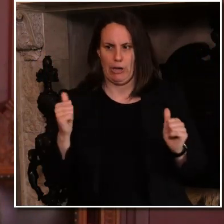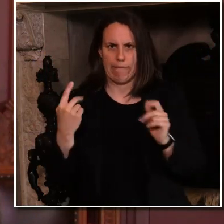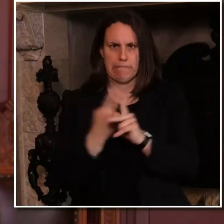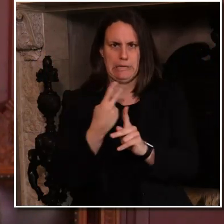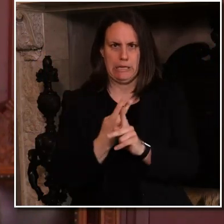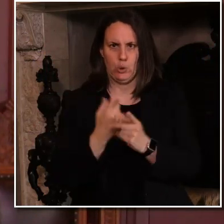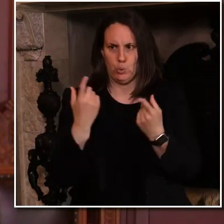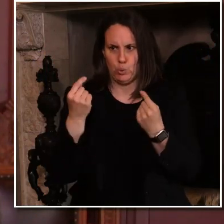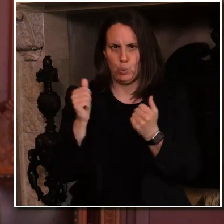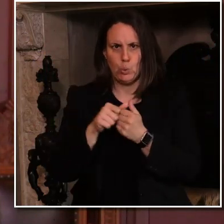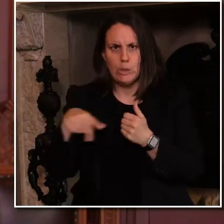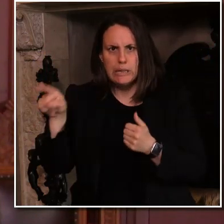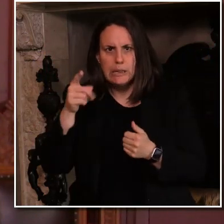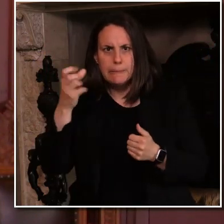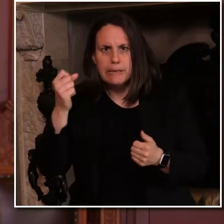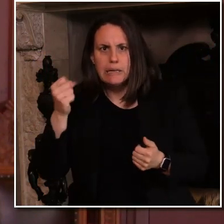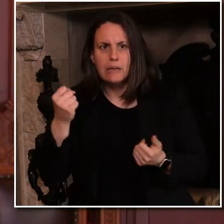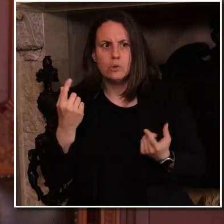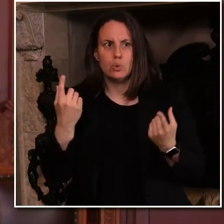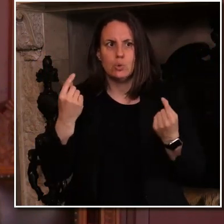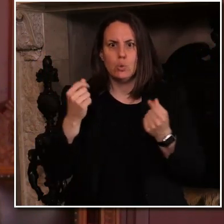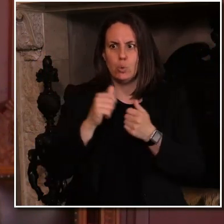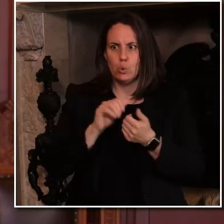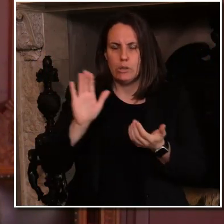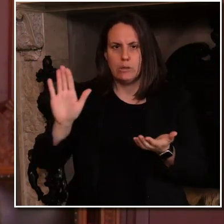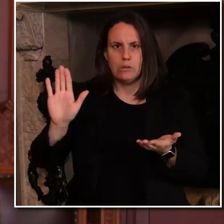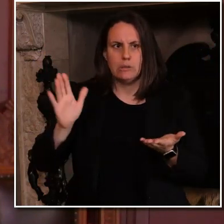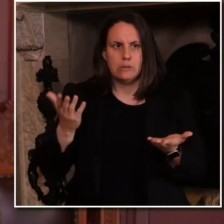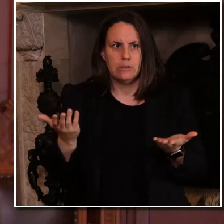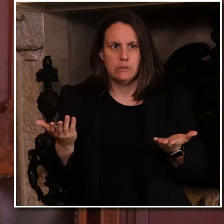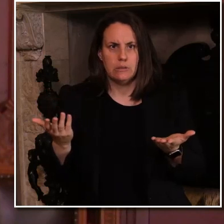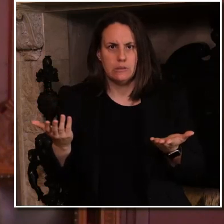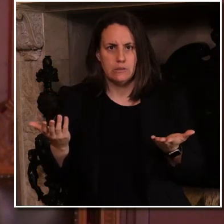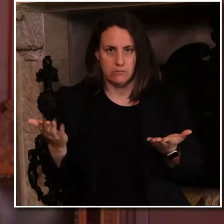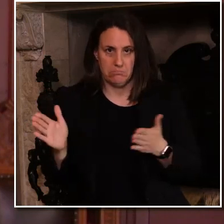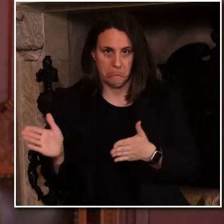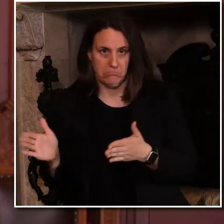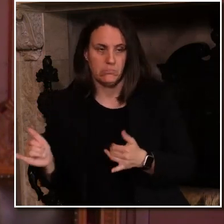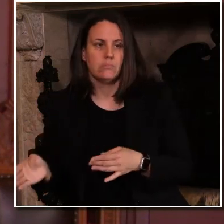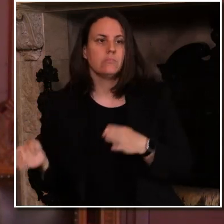the hog market, the same thing. As these large plants become